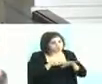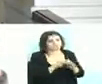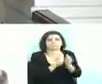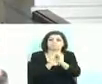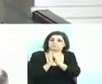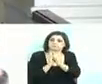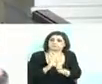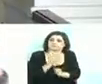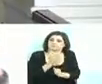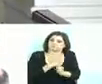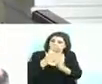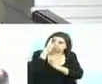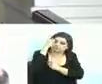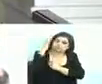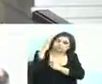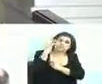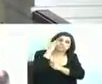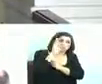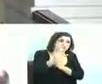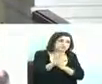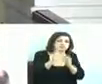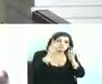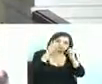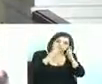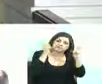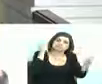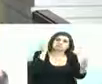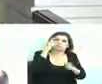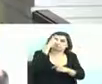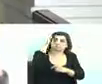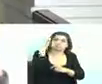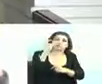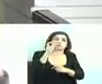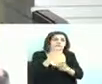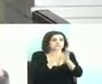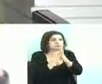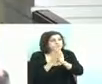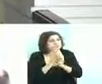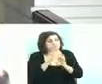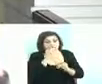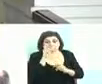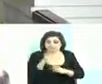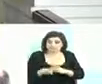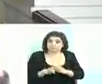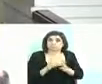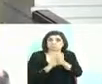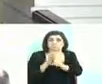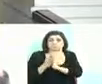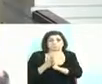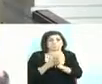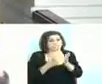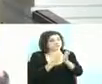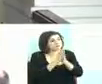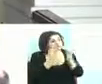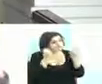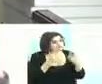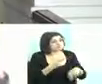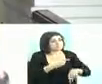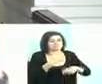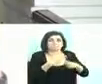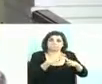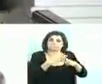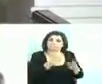and see your bigger dream so that we may be who you need us to be. We ask all these things in your many names. Amen.